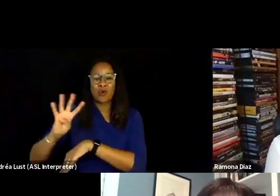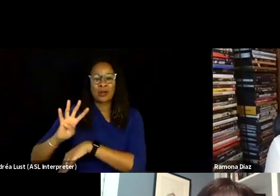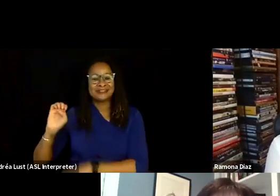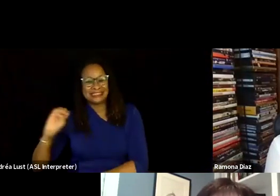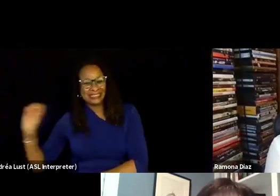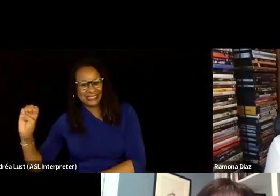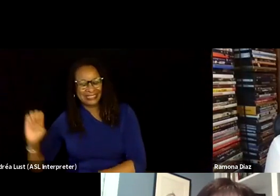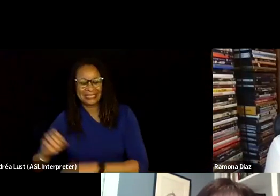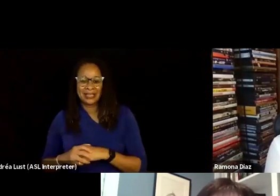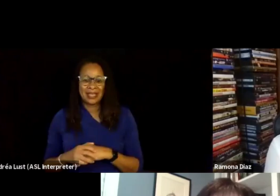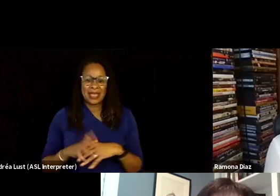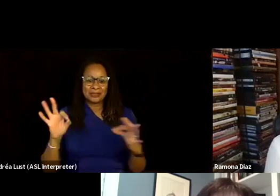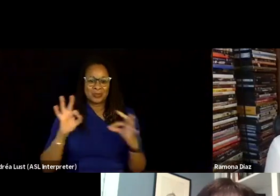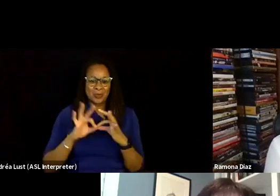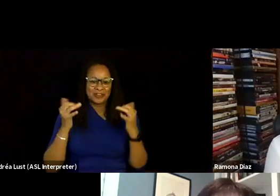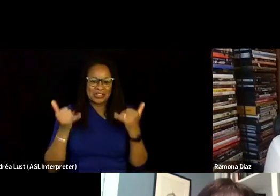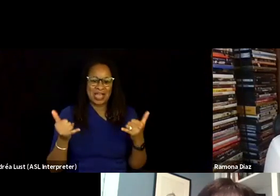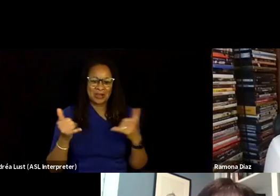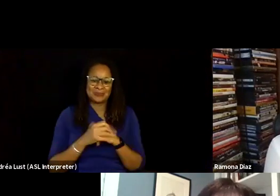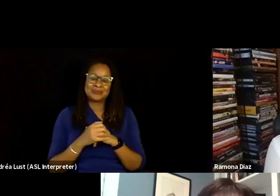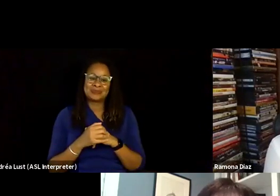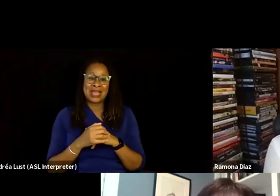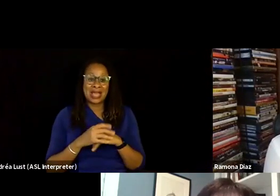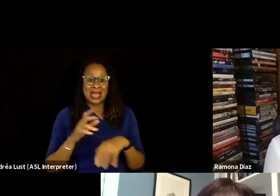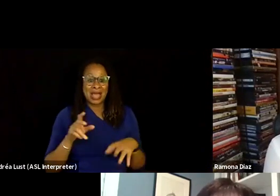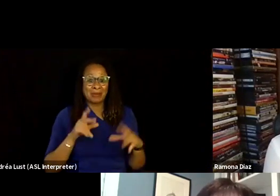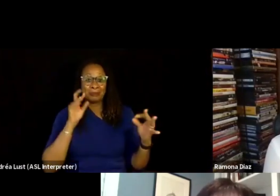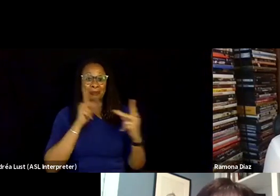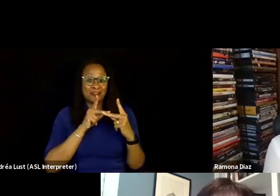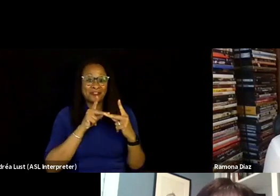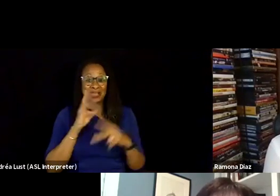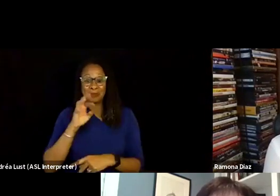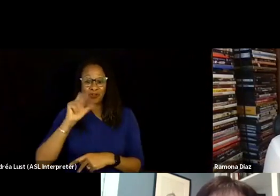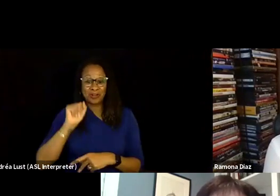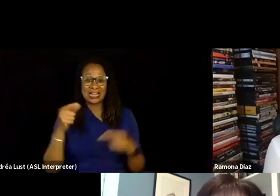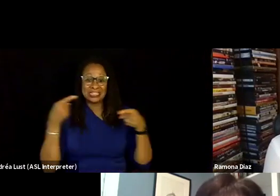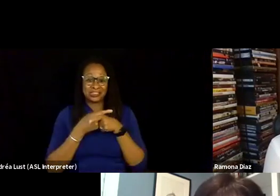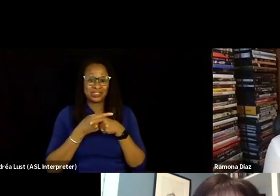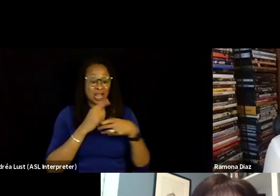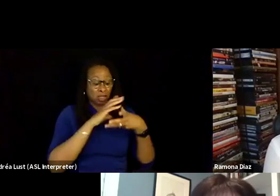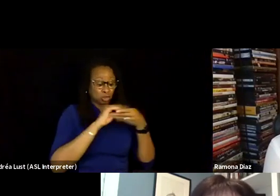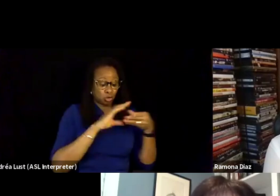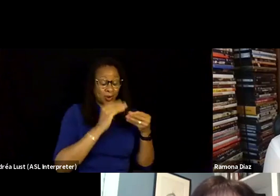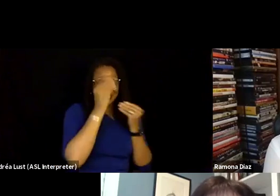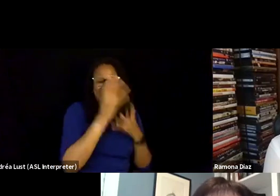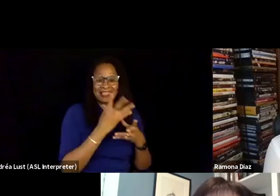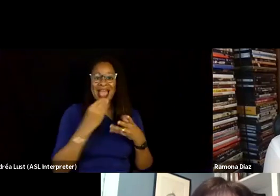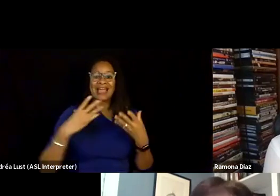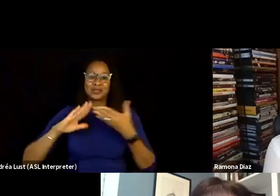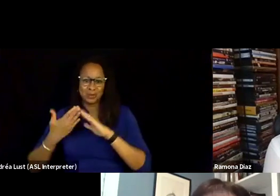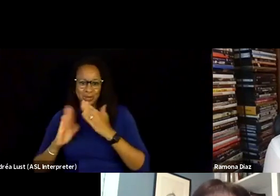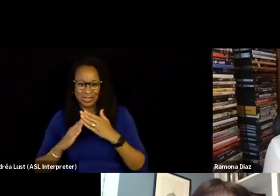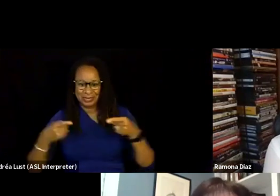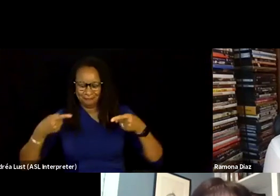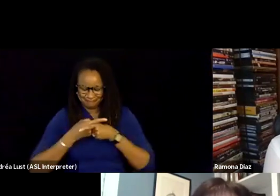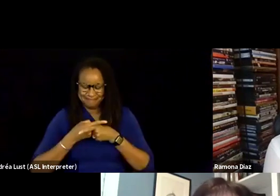about, this is perfect, Maria. I hope you can attend and listen in at the intersection of storytelling and community in a